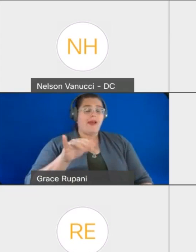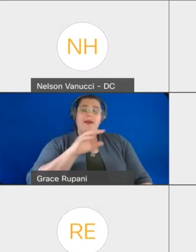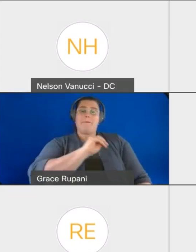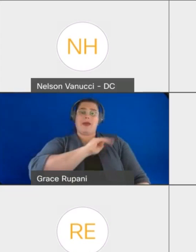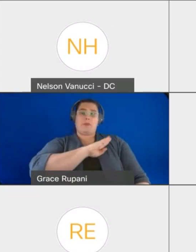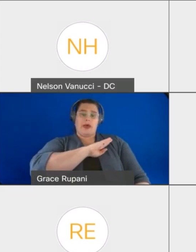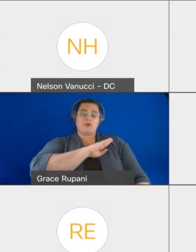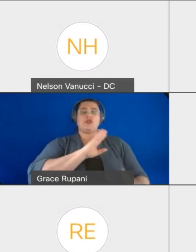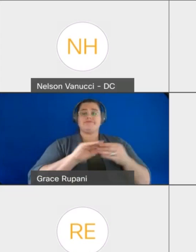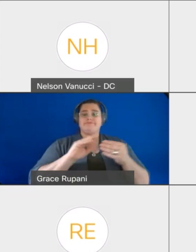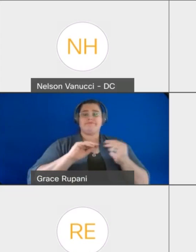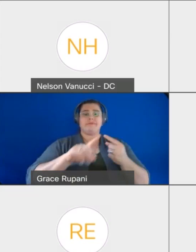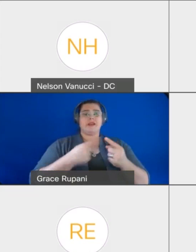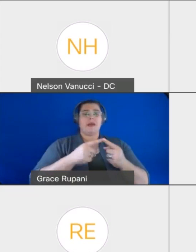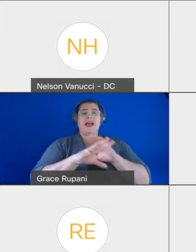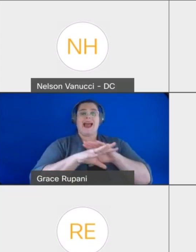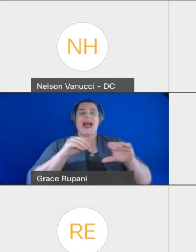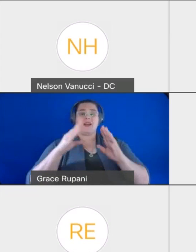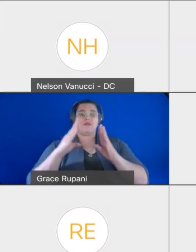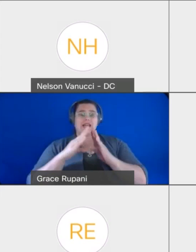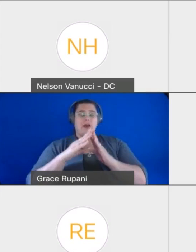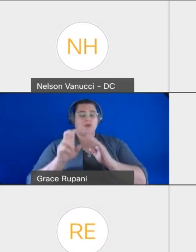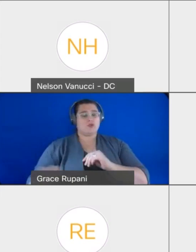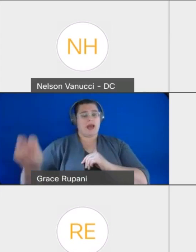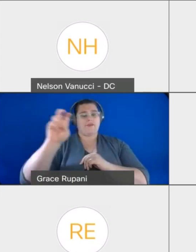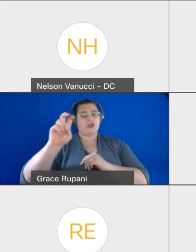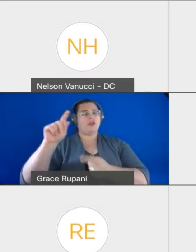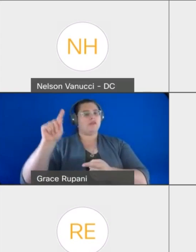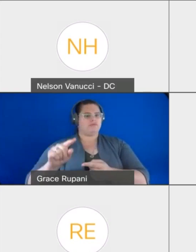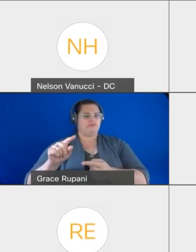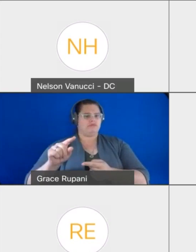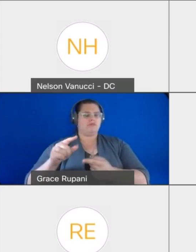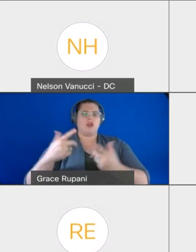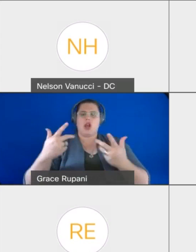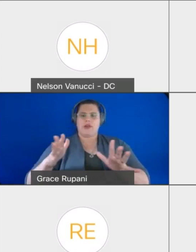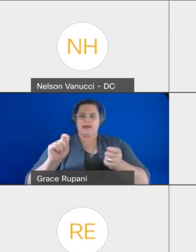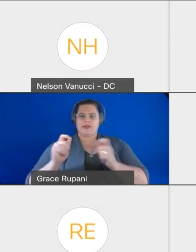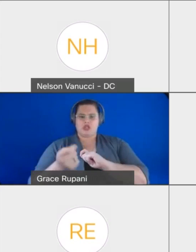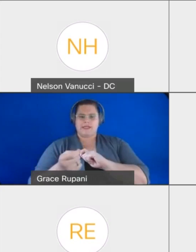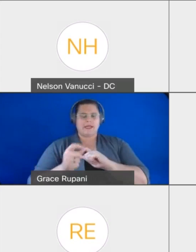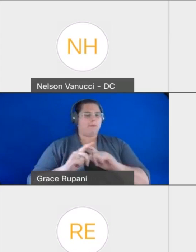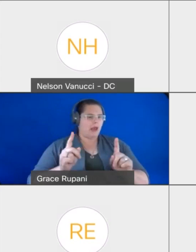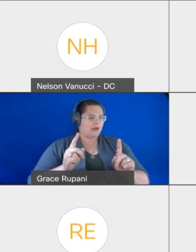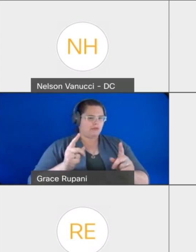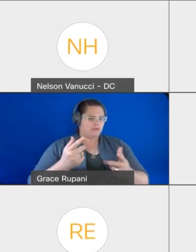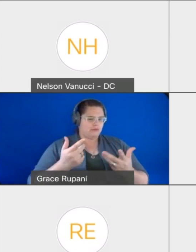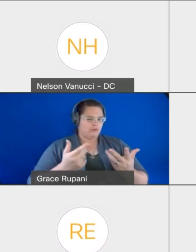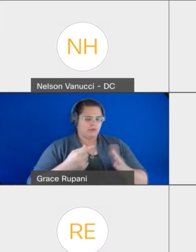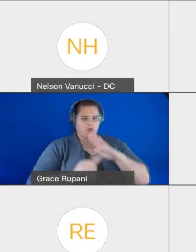regarding out-of-town travel has already been adjusted, but I don't know if there's any thought about